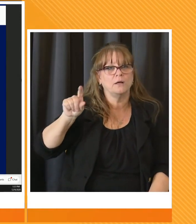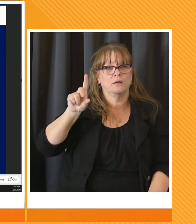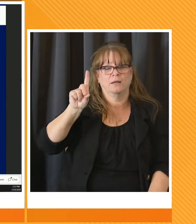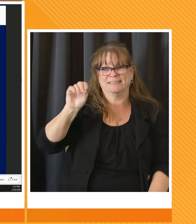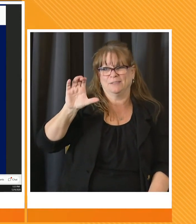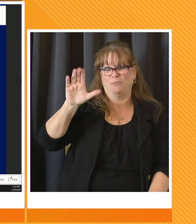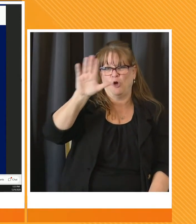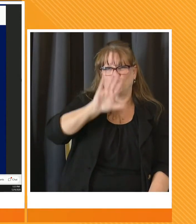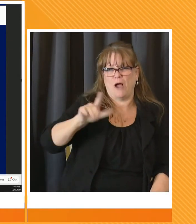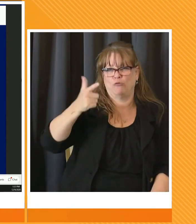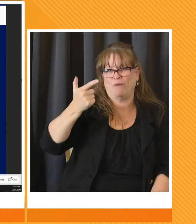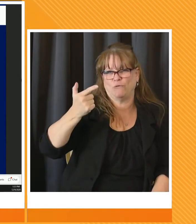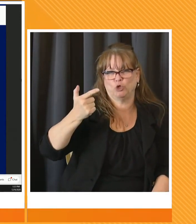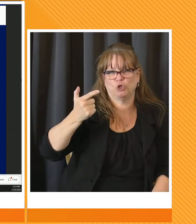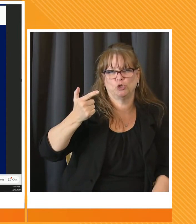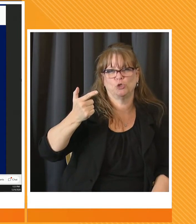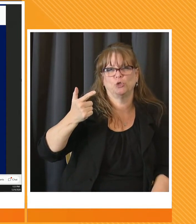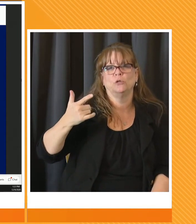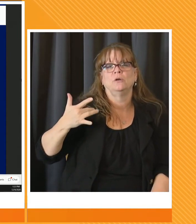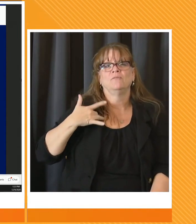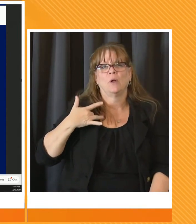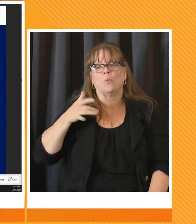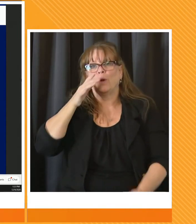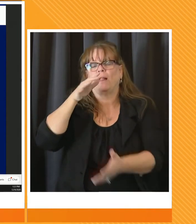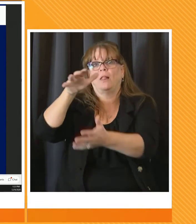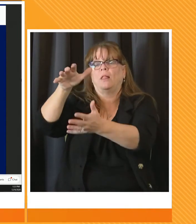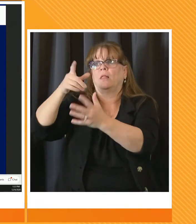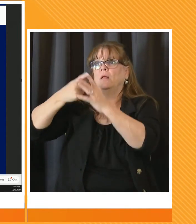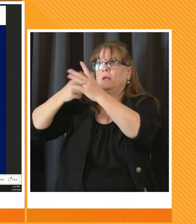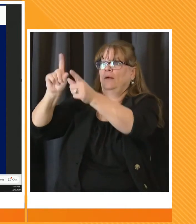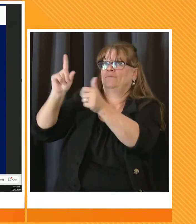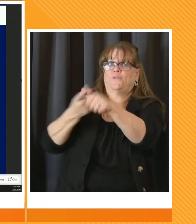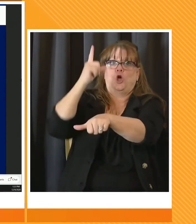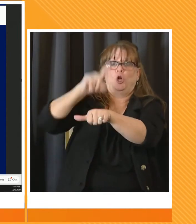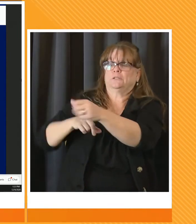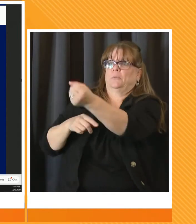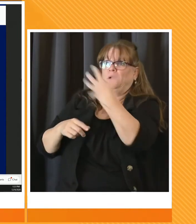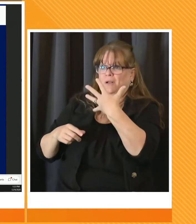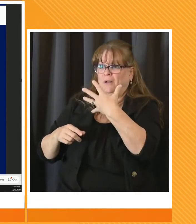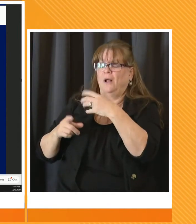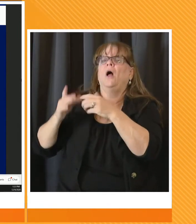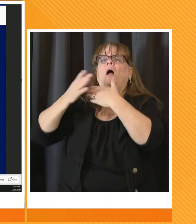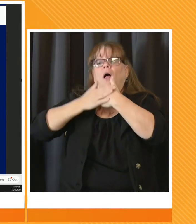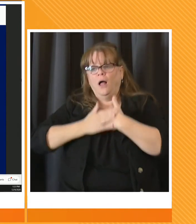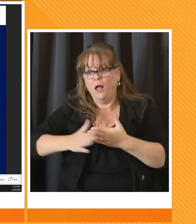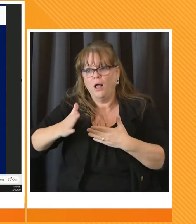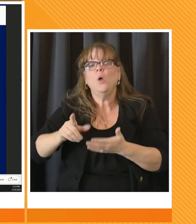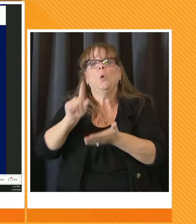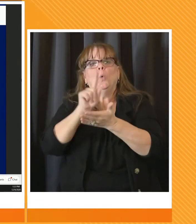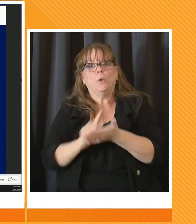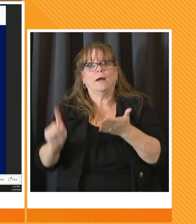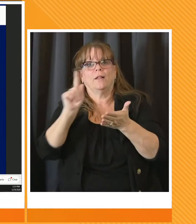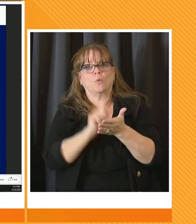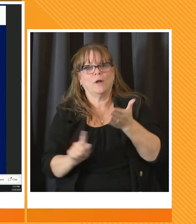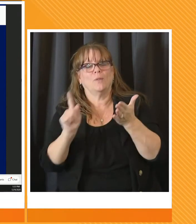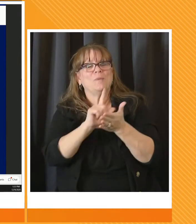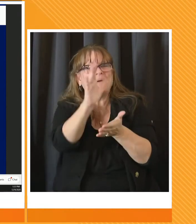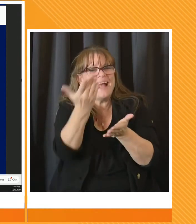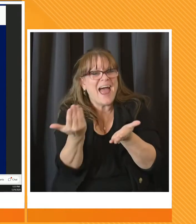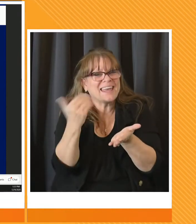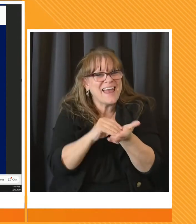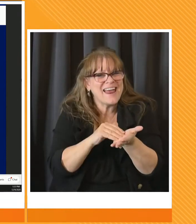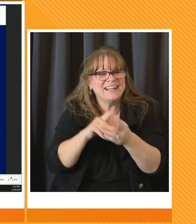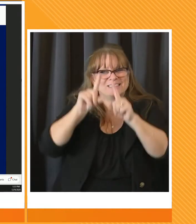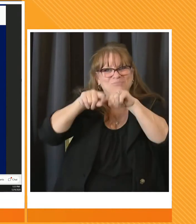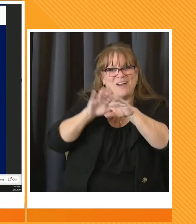week after that. However, that all depends on the supply chain and the availability of this vaccine to the federal government, who is coordinating the